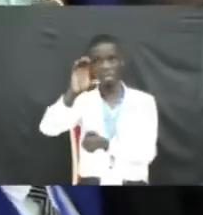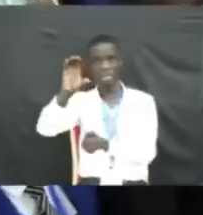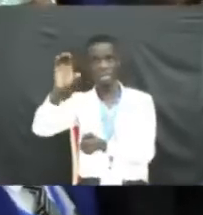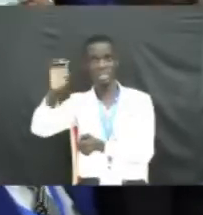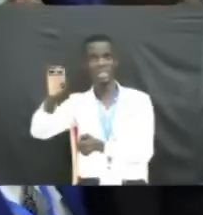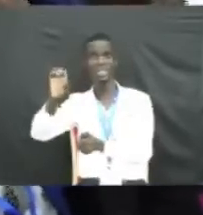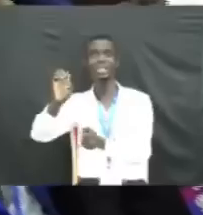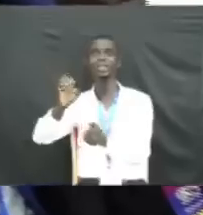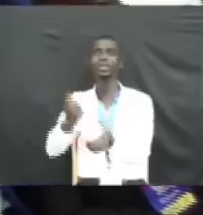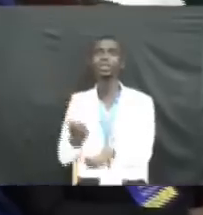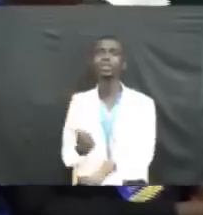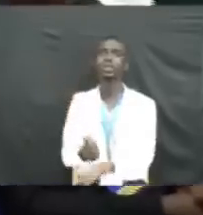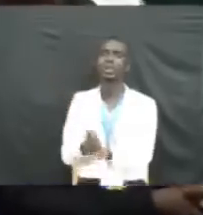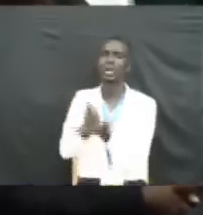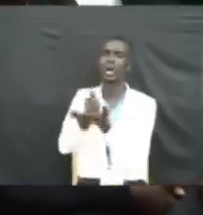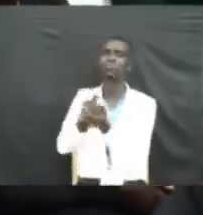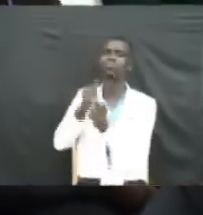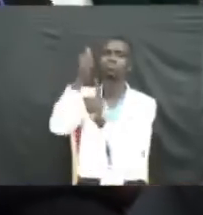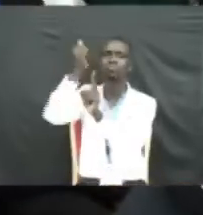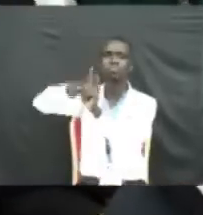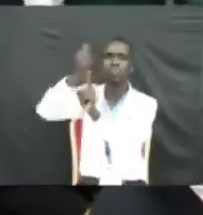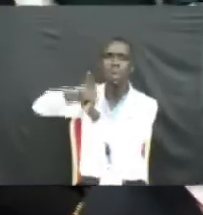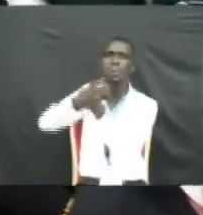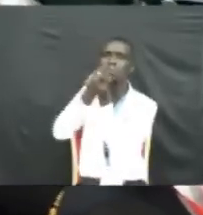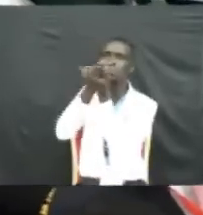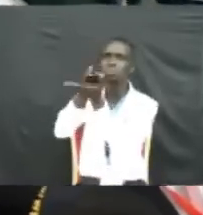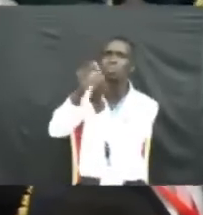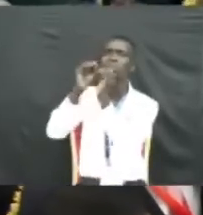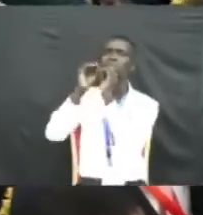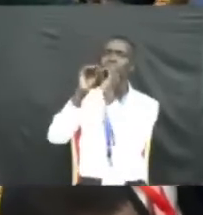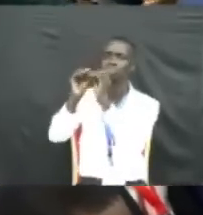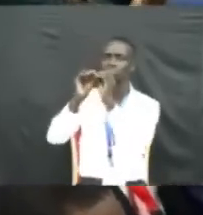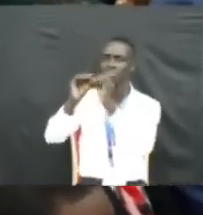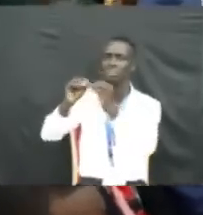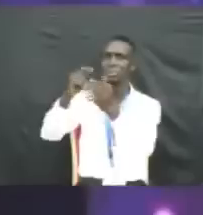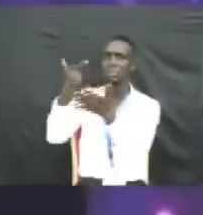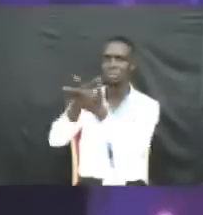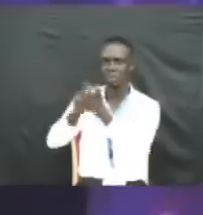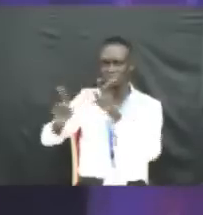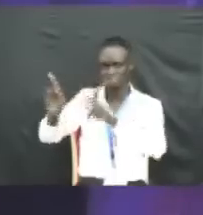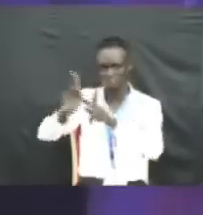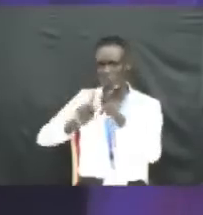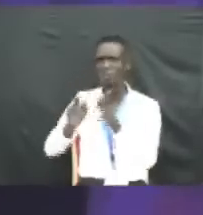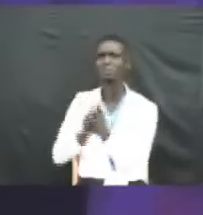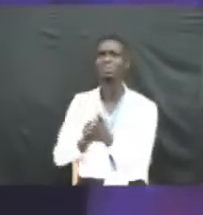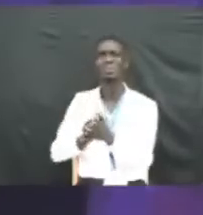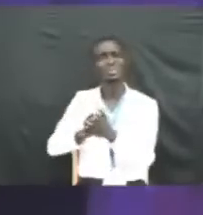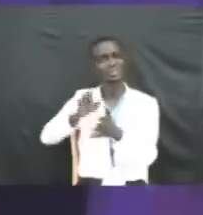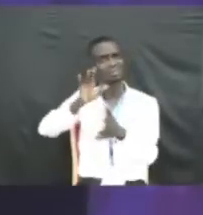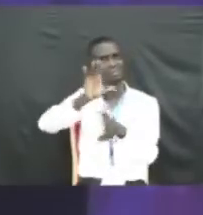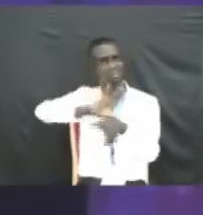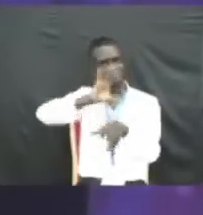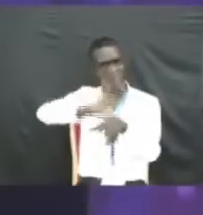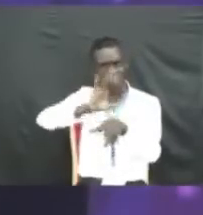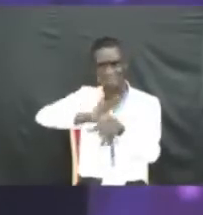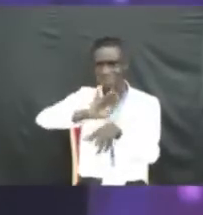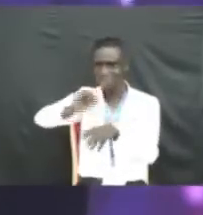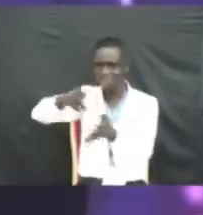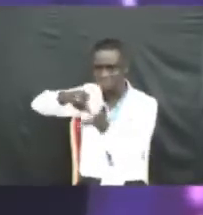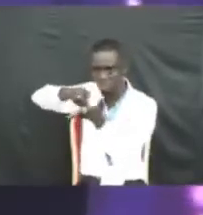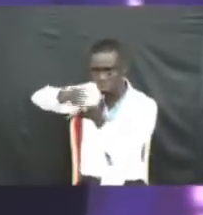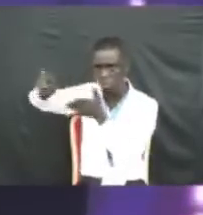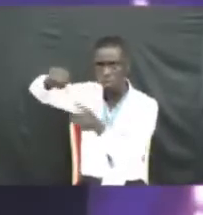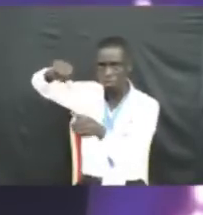help educate Ghanaians about the pandemic. And the church provided fuel for these vans for the